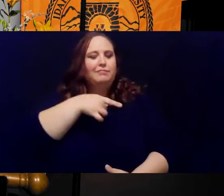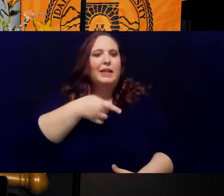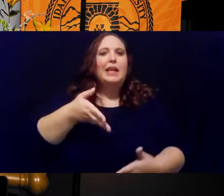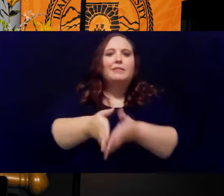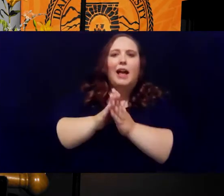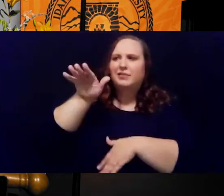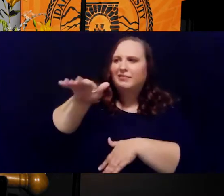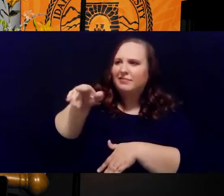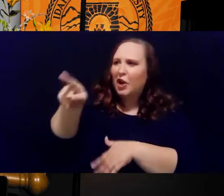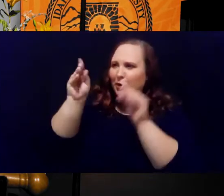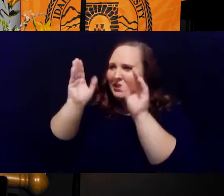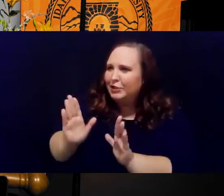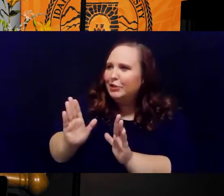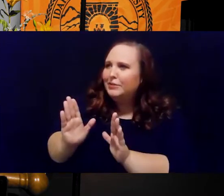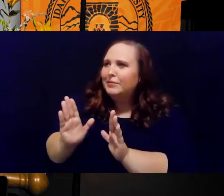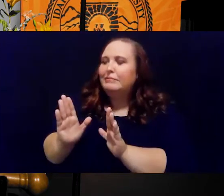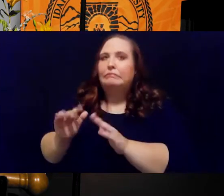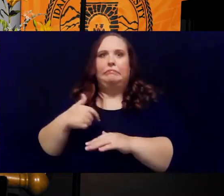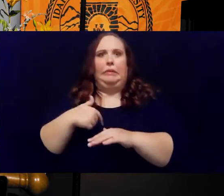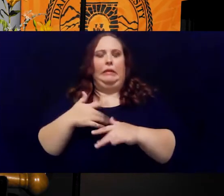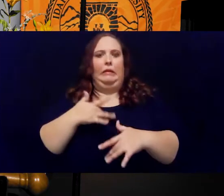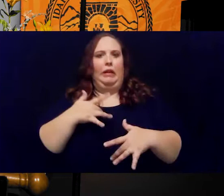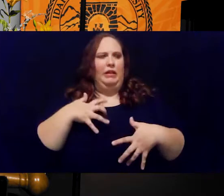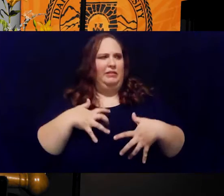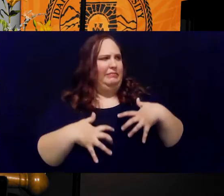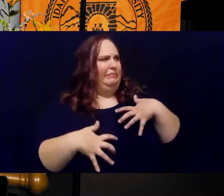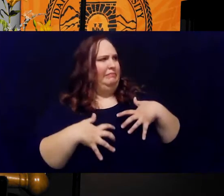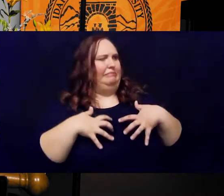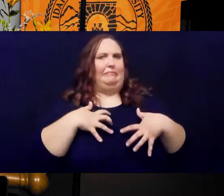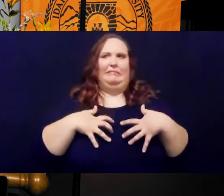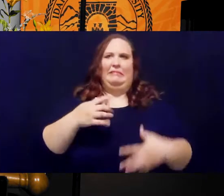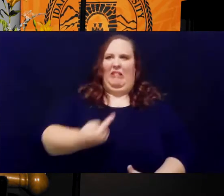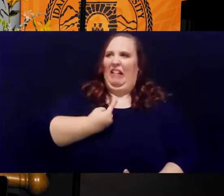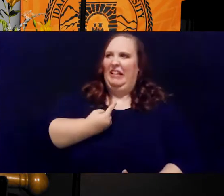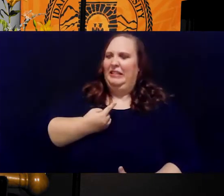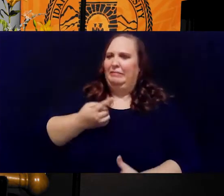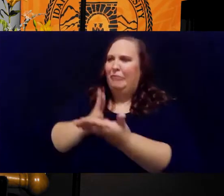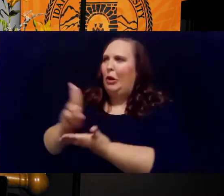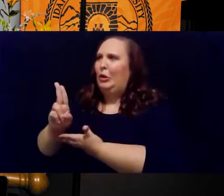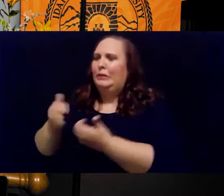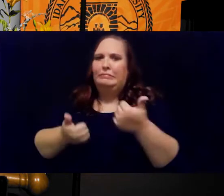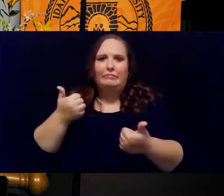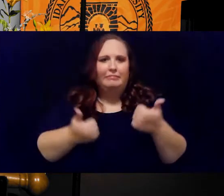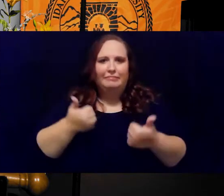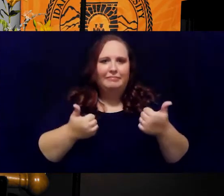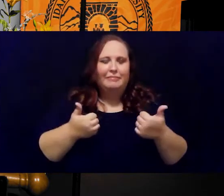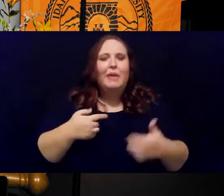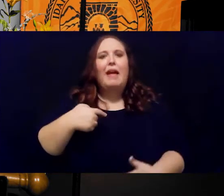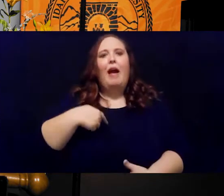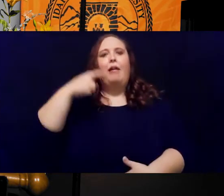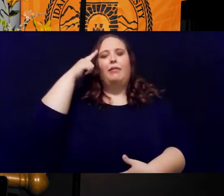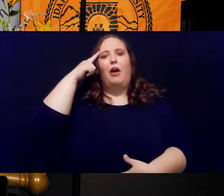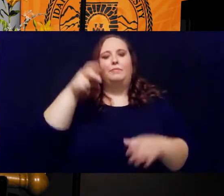young man who asked if I was the professor. Not knowing whether to be honored or offended by his remark,